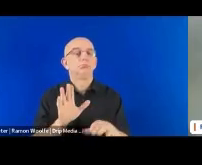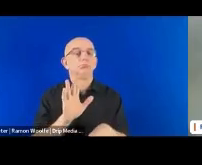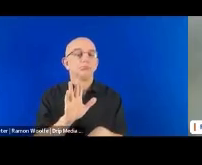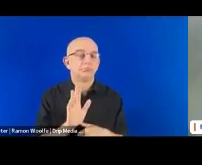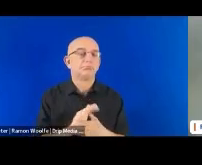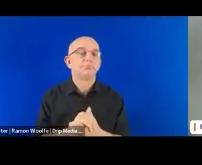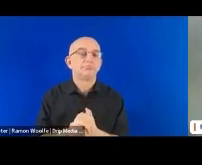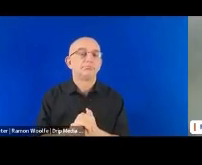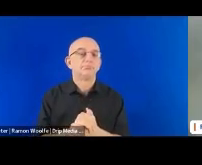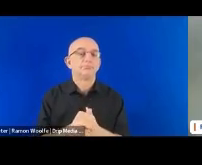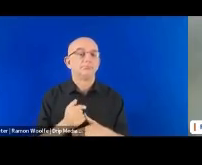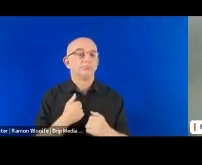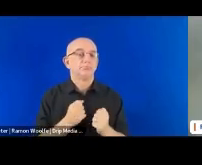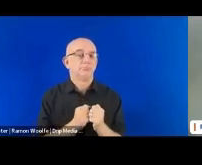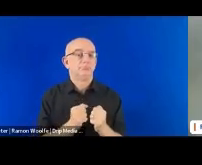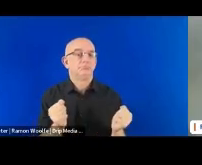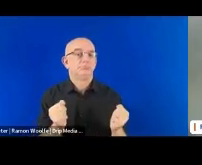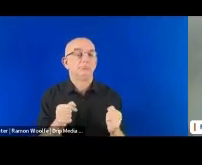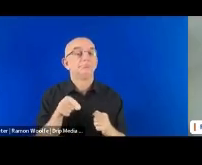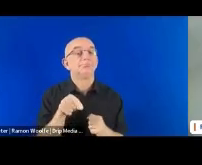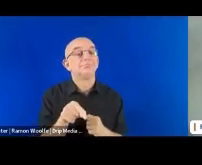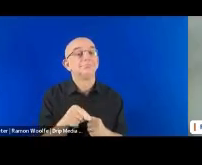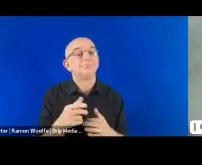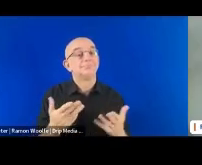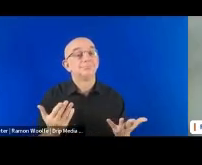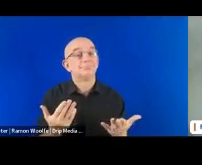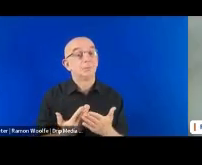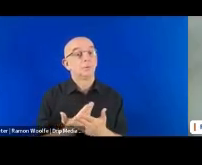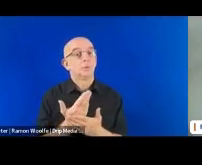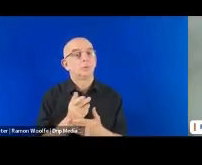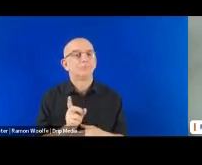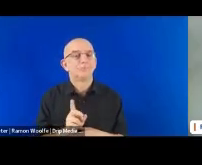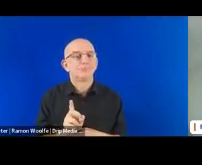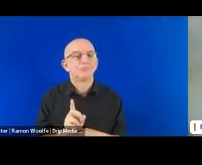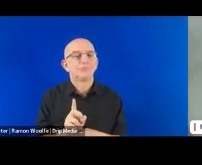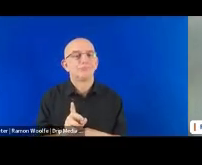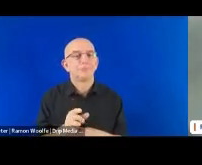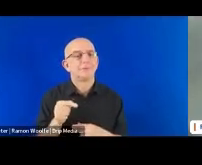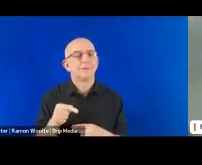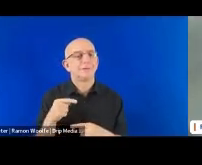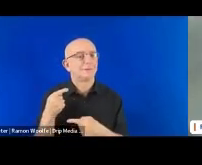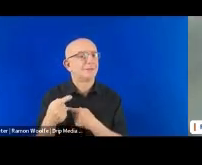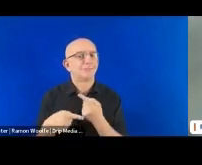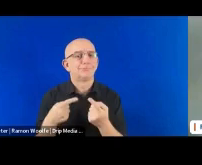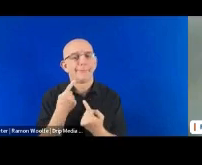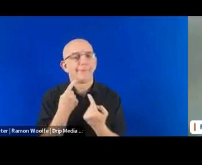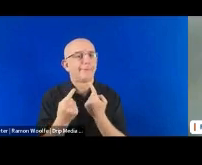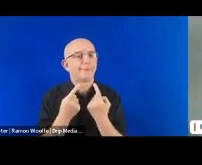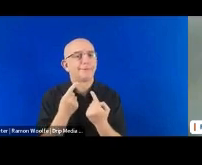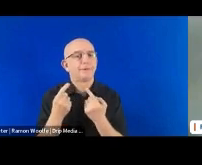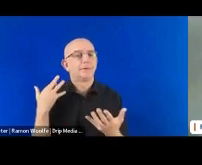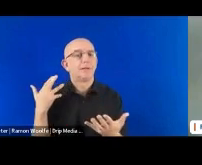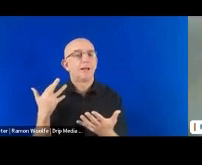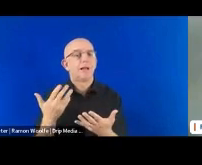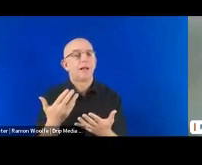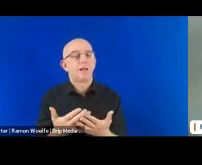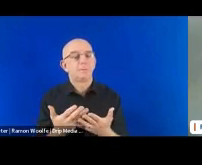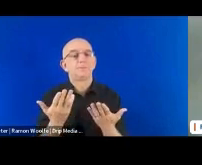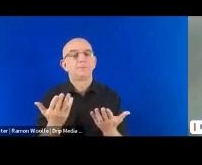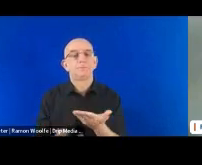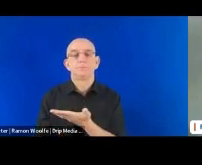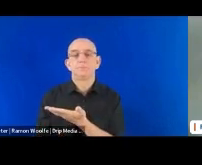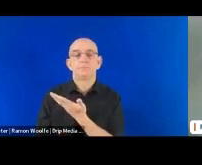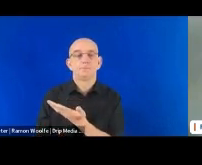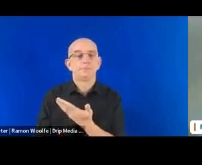That next, I'm on the next slide. I'm on slide 8. Sorry. That when we